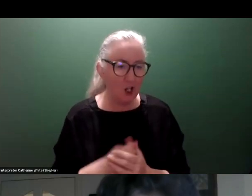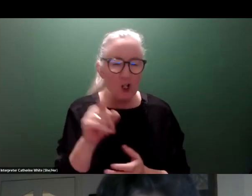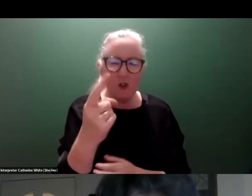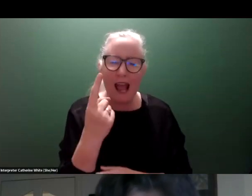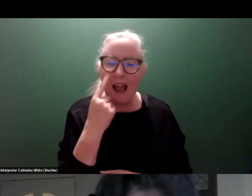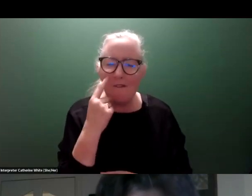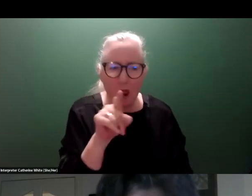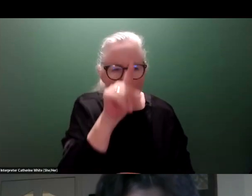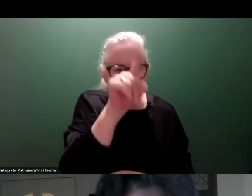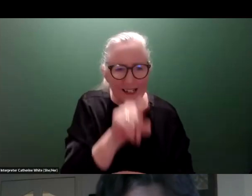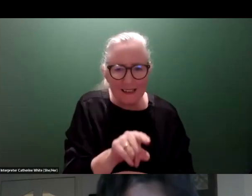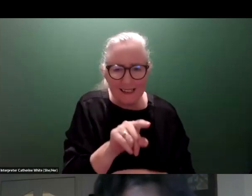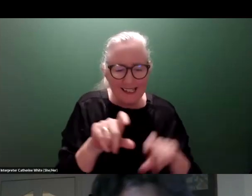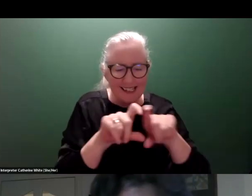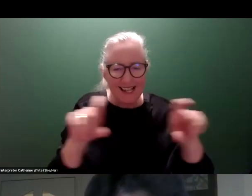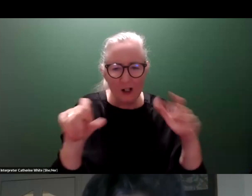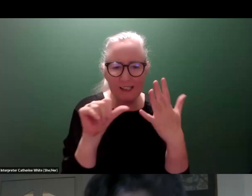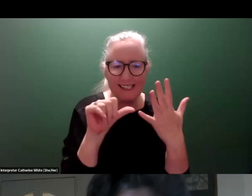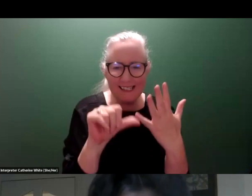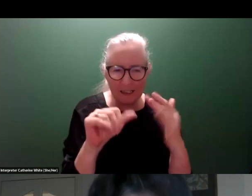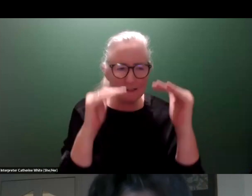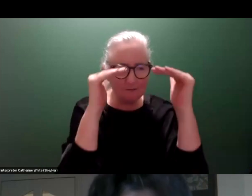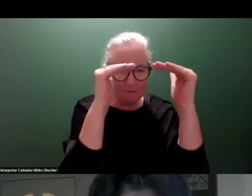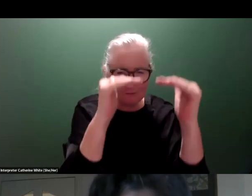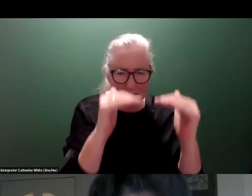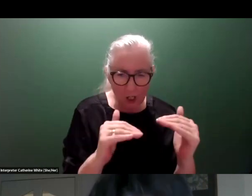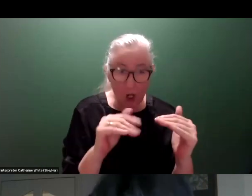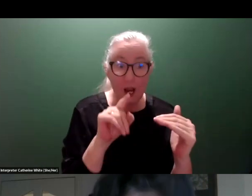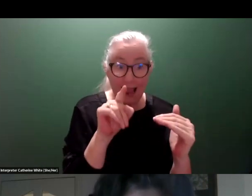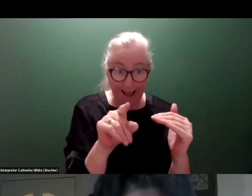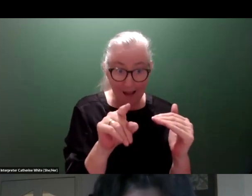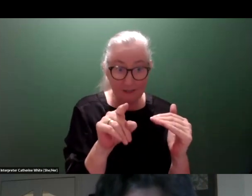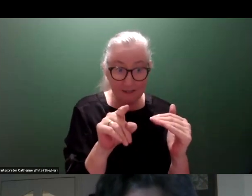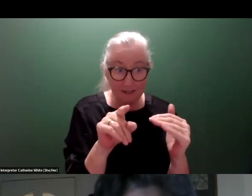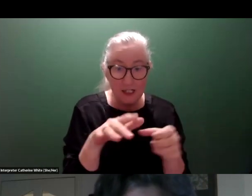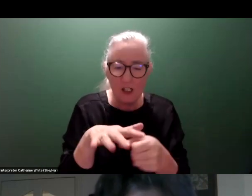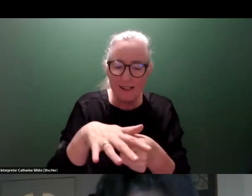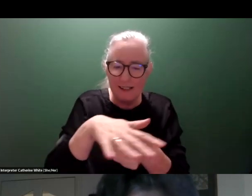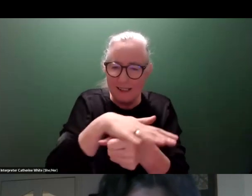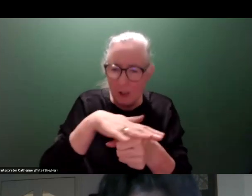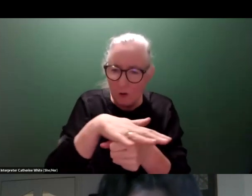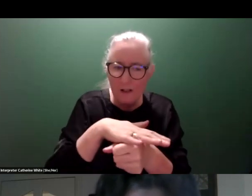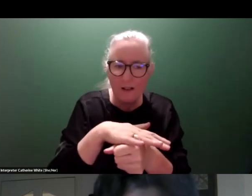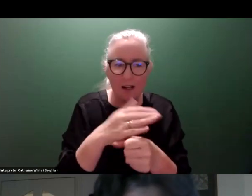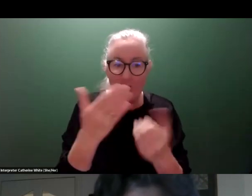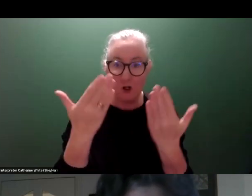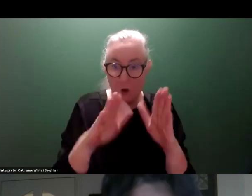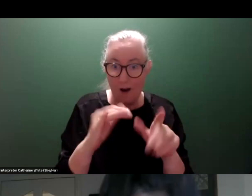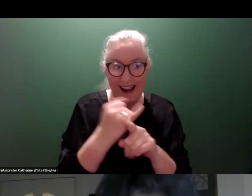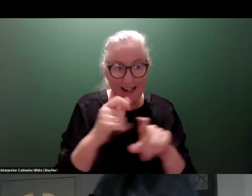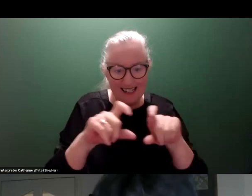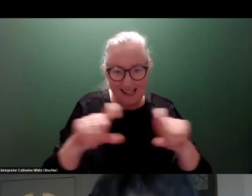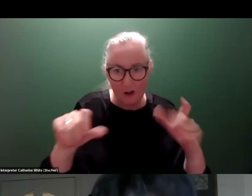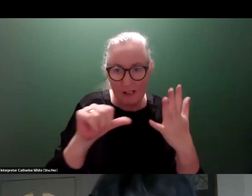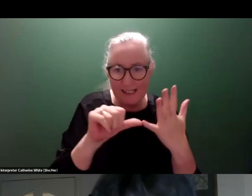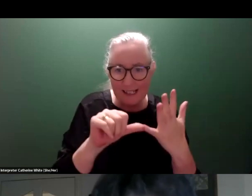that part of Section 6, and then note also the circumstances set out in Section 6